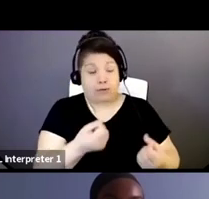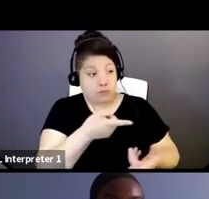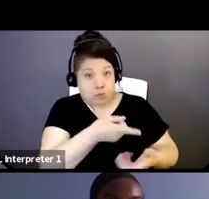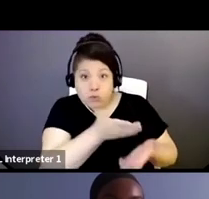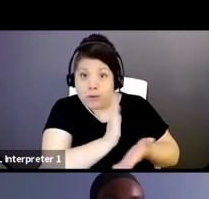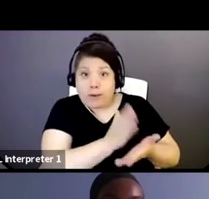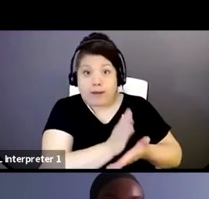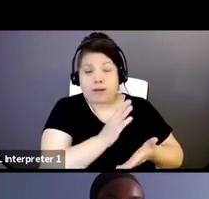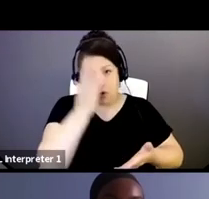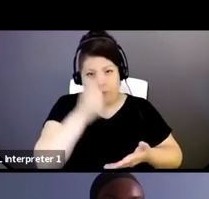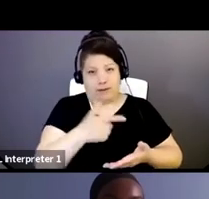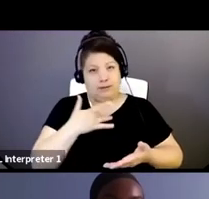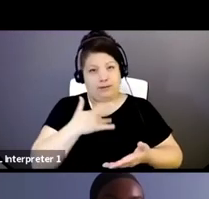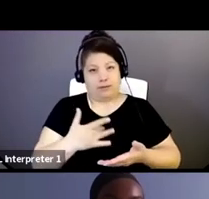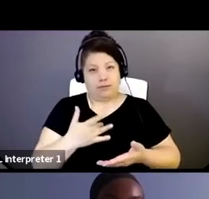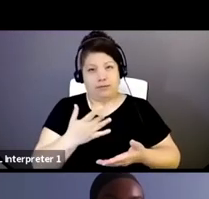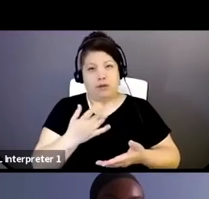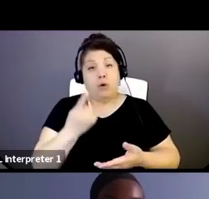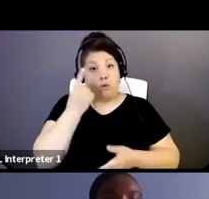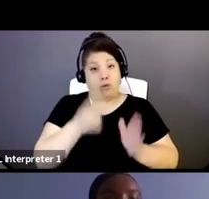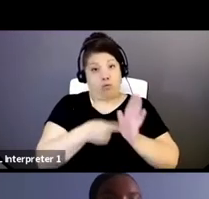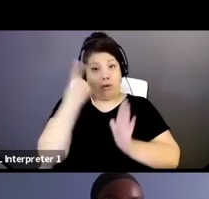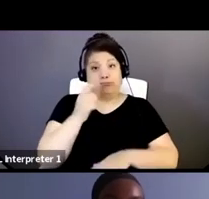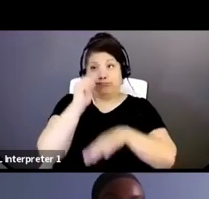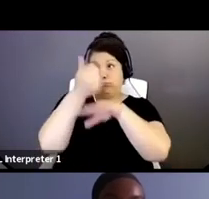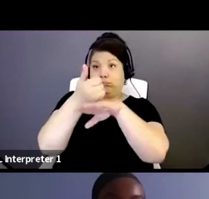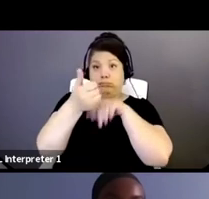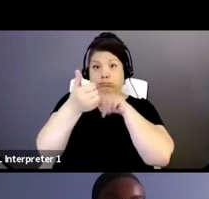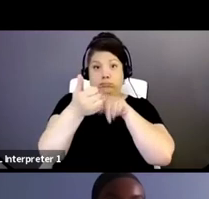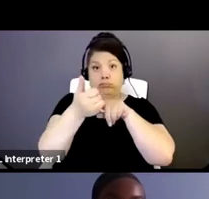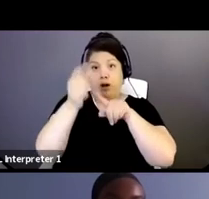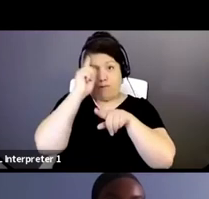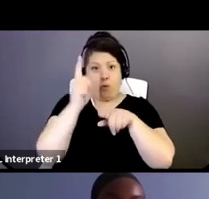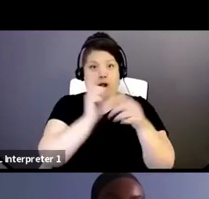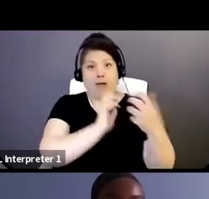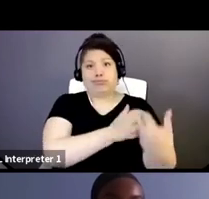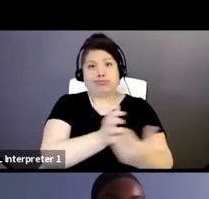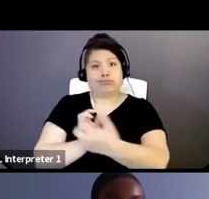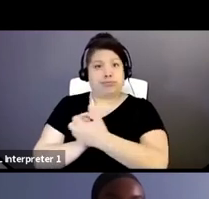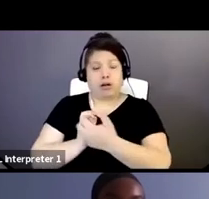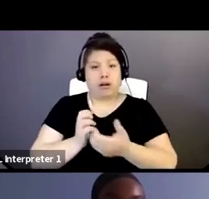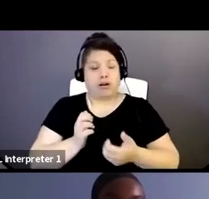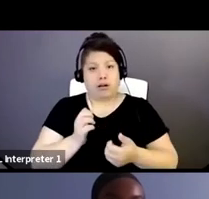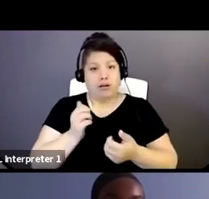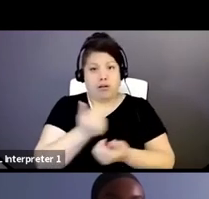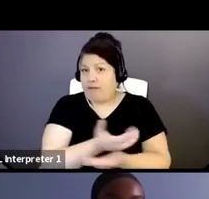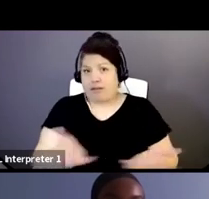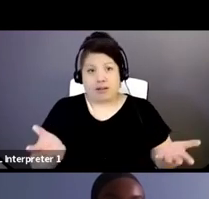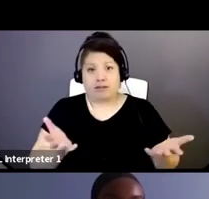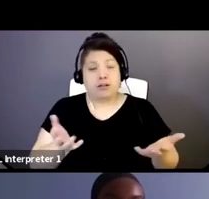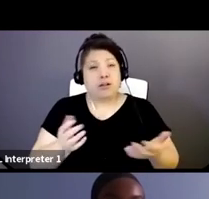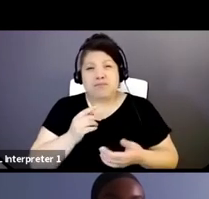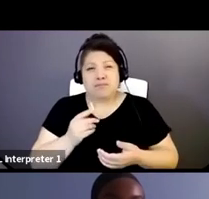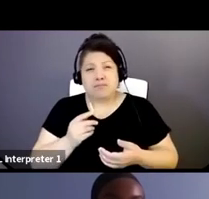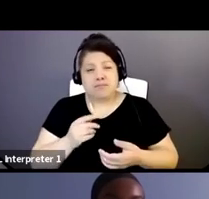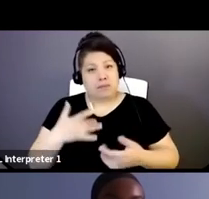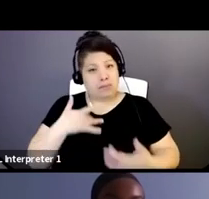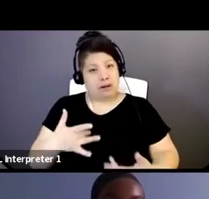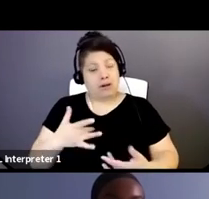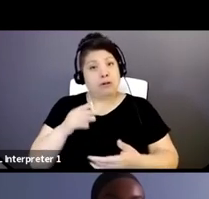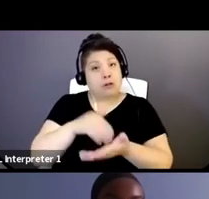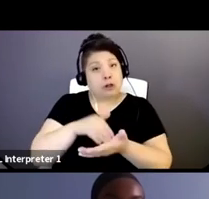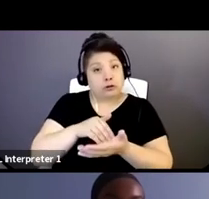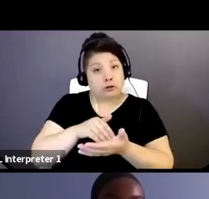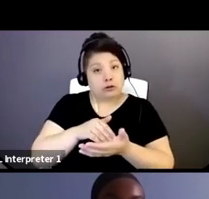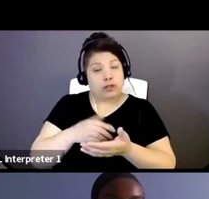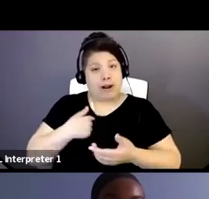for every single type of need. Like, you don't go to the same doctor for all types of pain. Why do